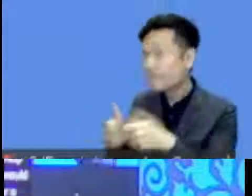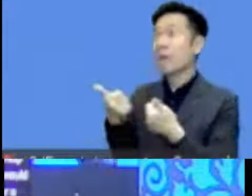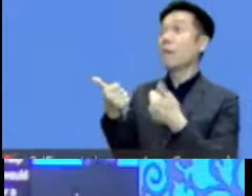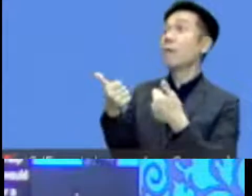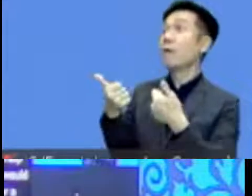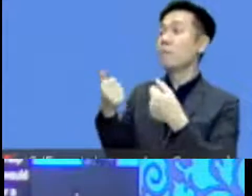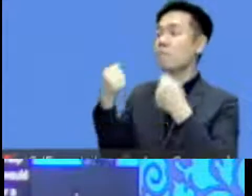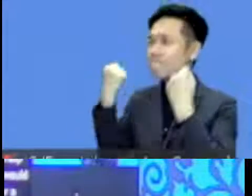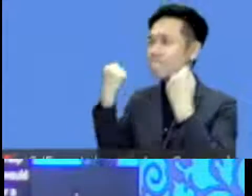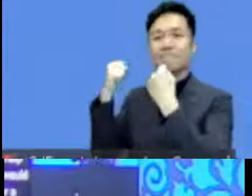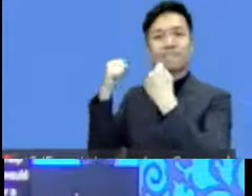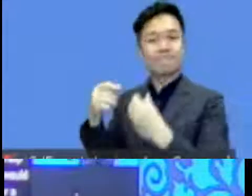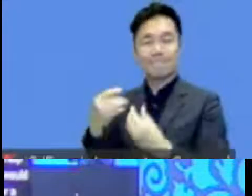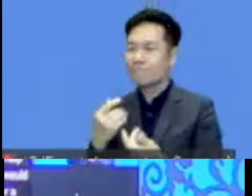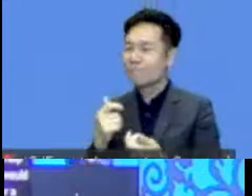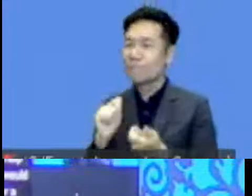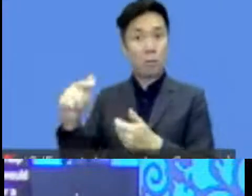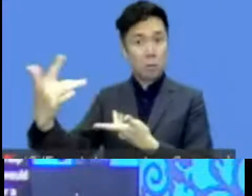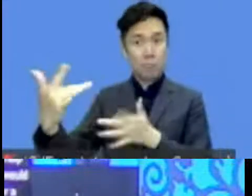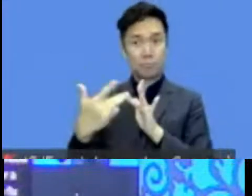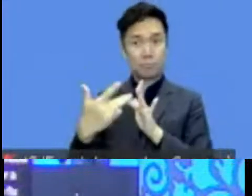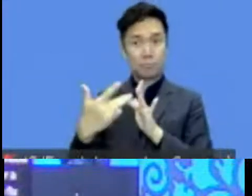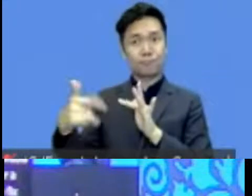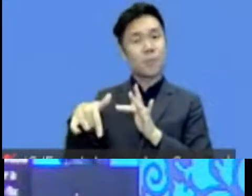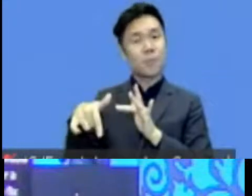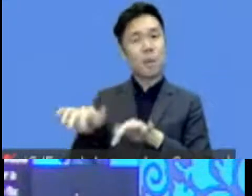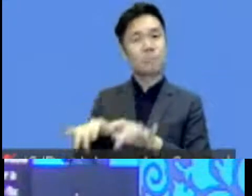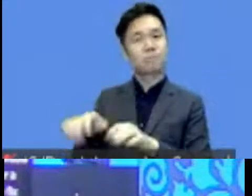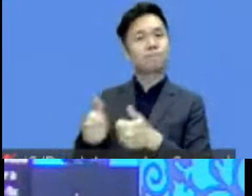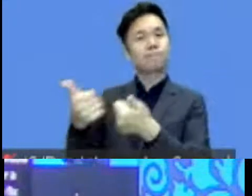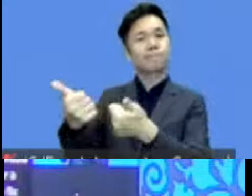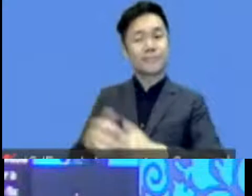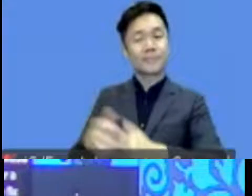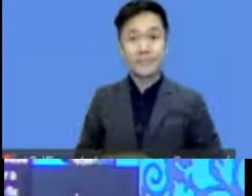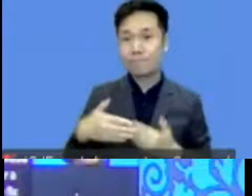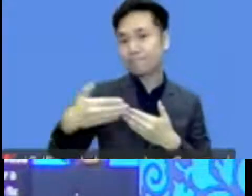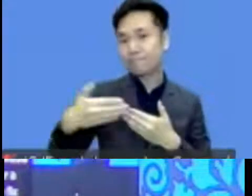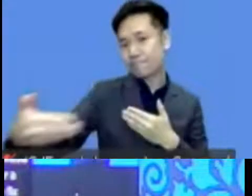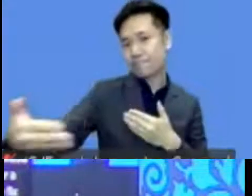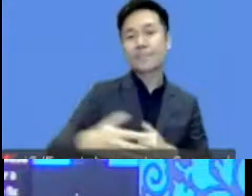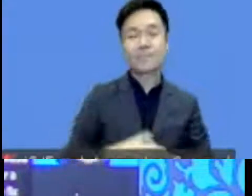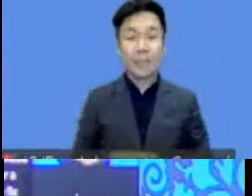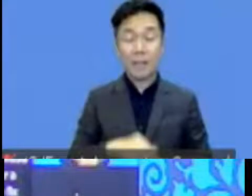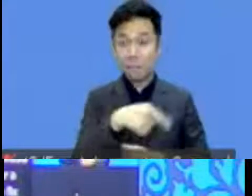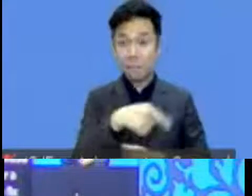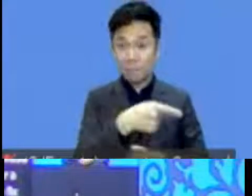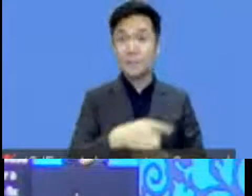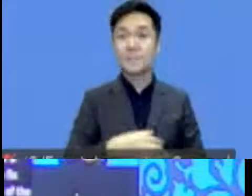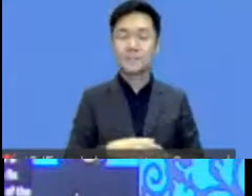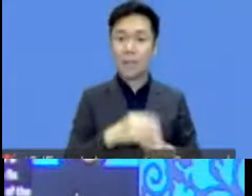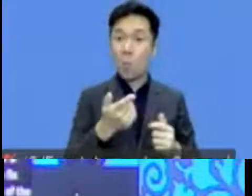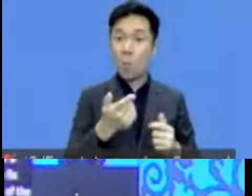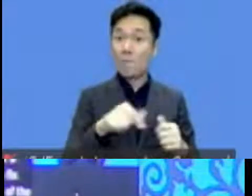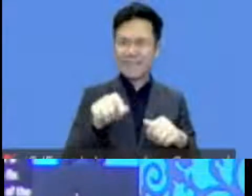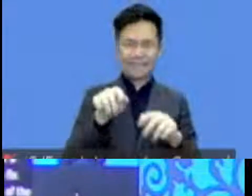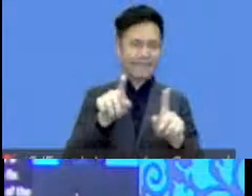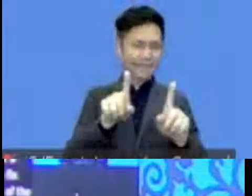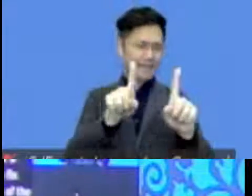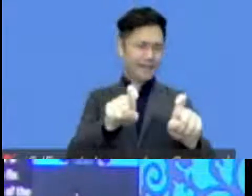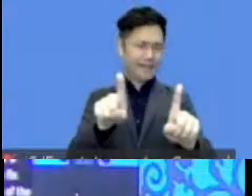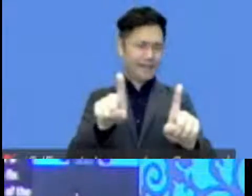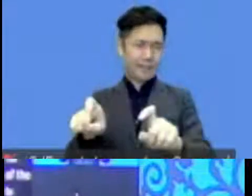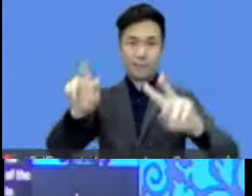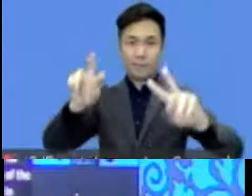fix my laptop remotely. And one of the assessment tools that we use in school is called